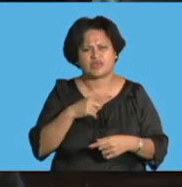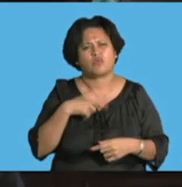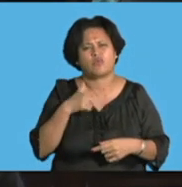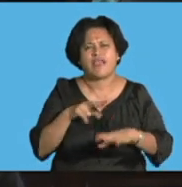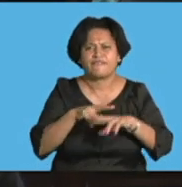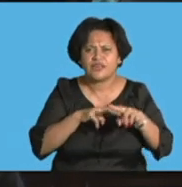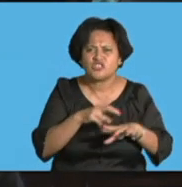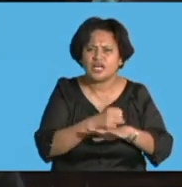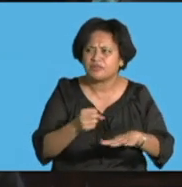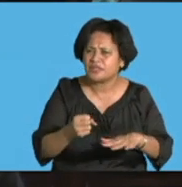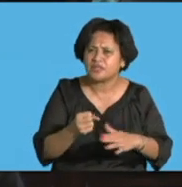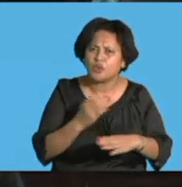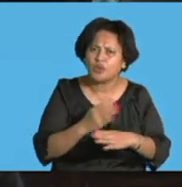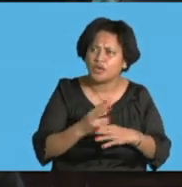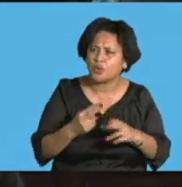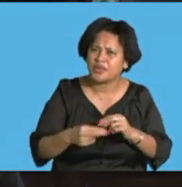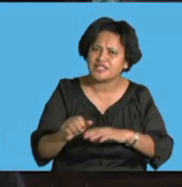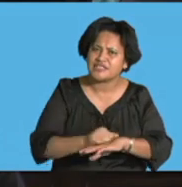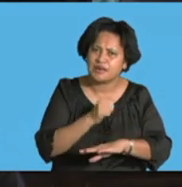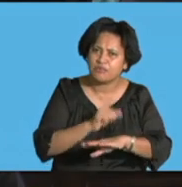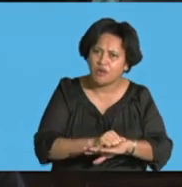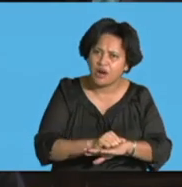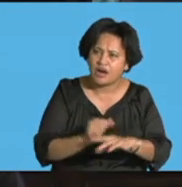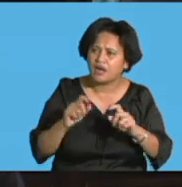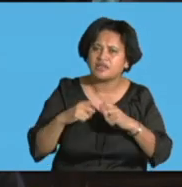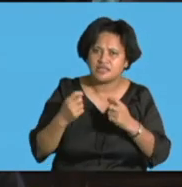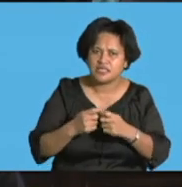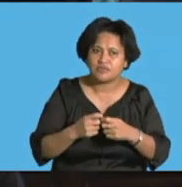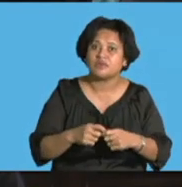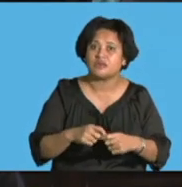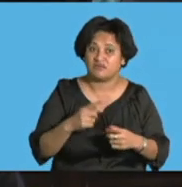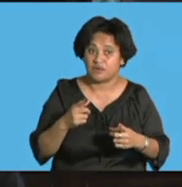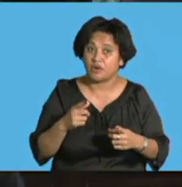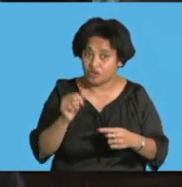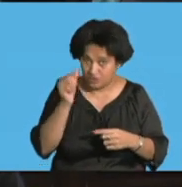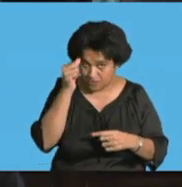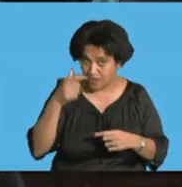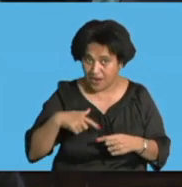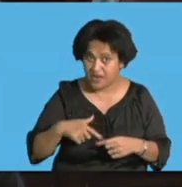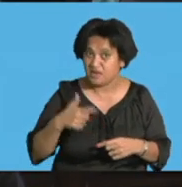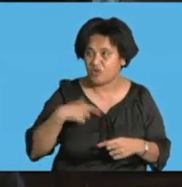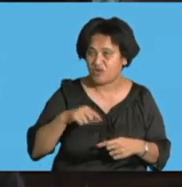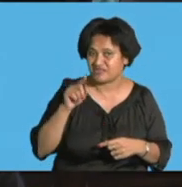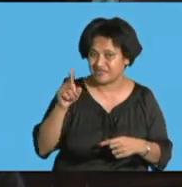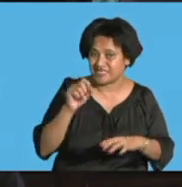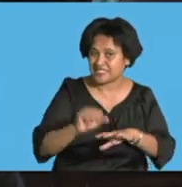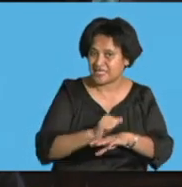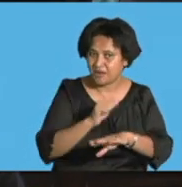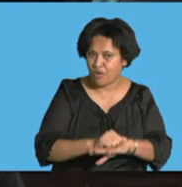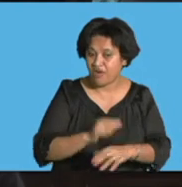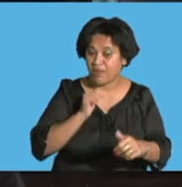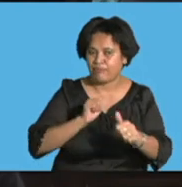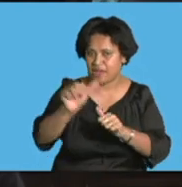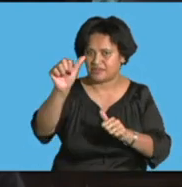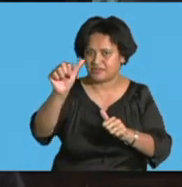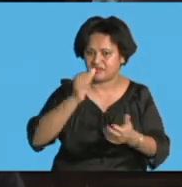obvious why we are working. We want to work with the best. They were number one when it came to ease of doing business. So we would like to learn